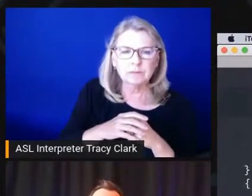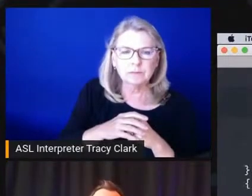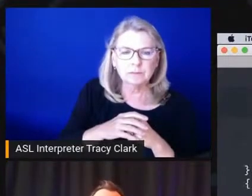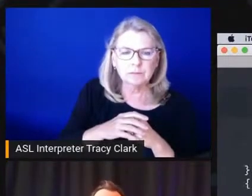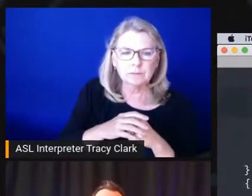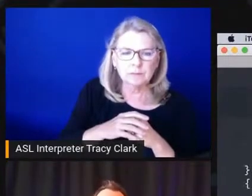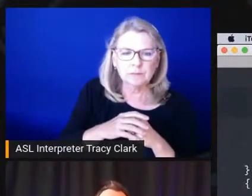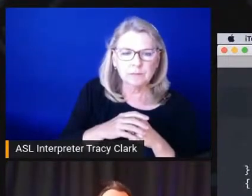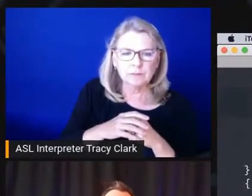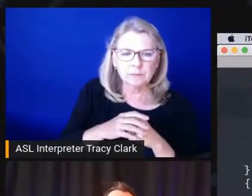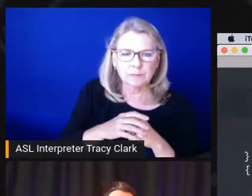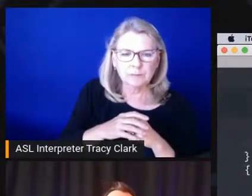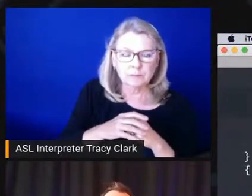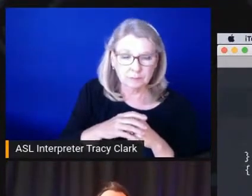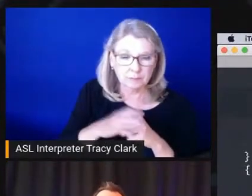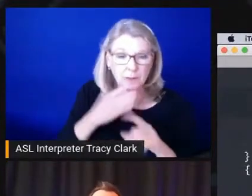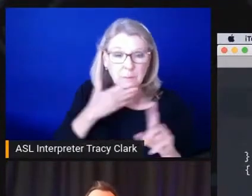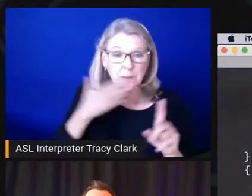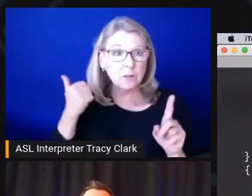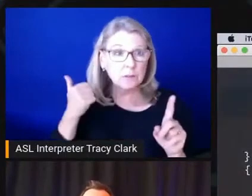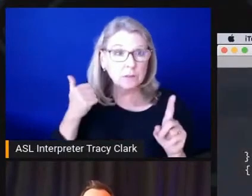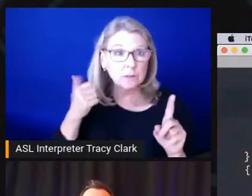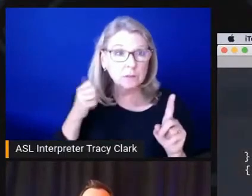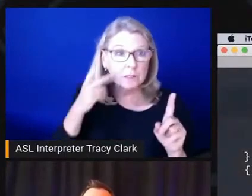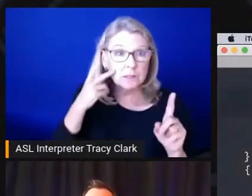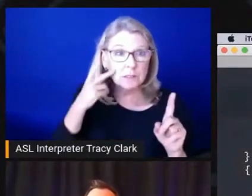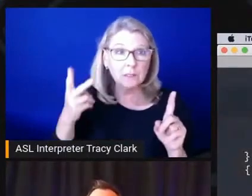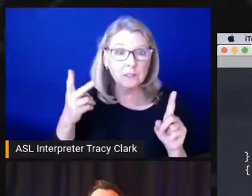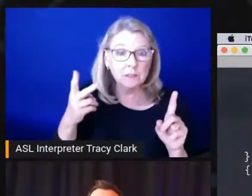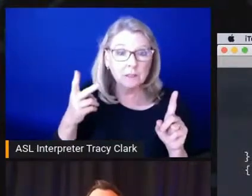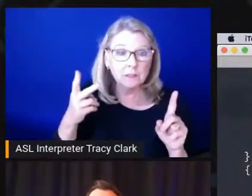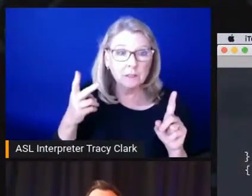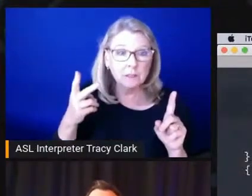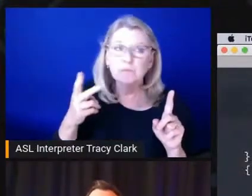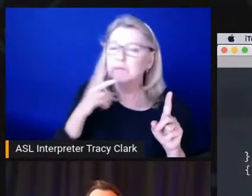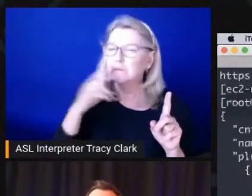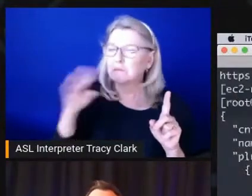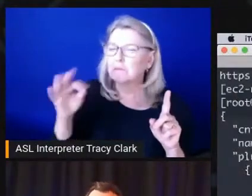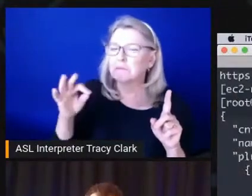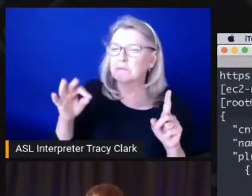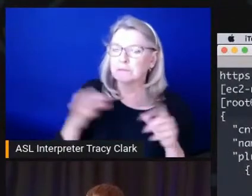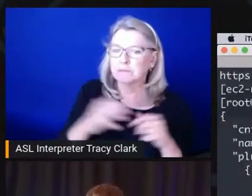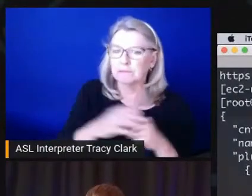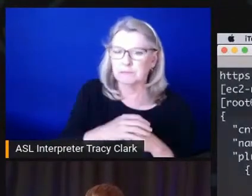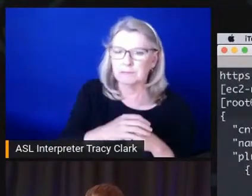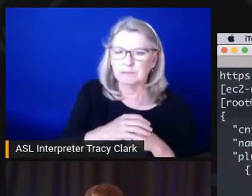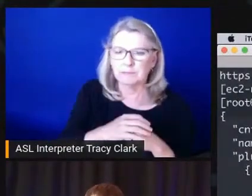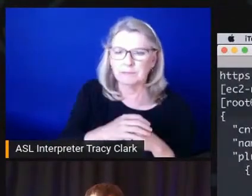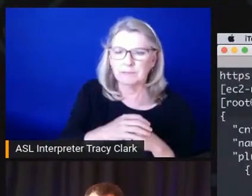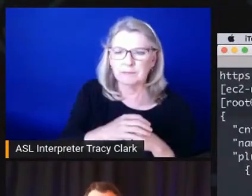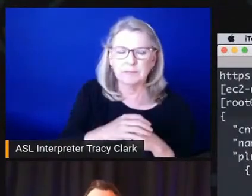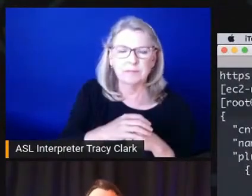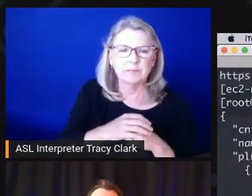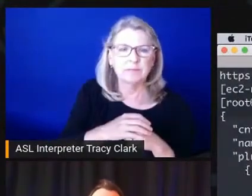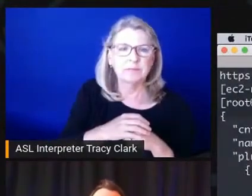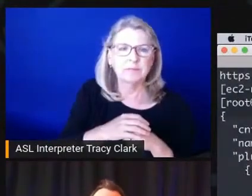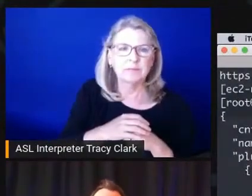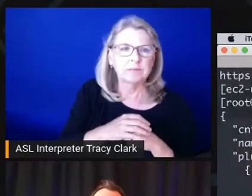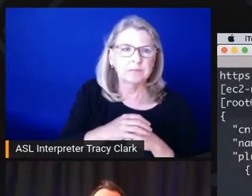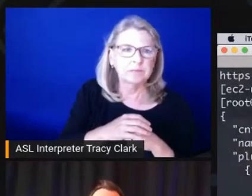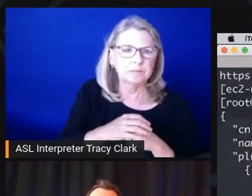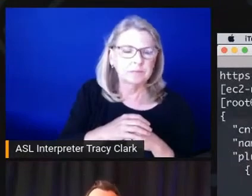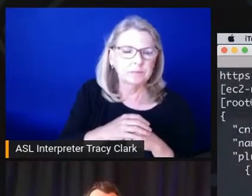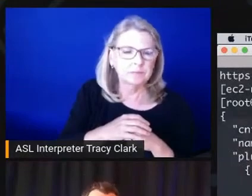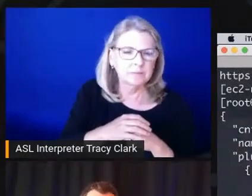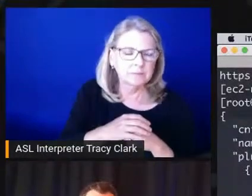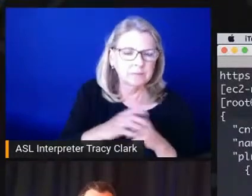Let me know if this is better. I can read that. Okay. So internally, we do